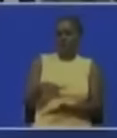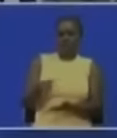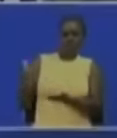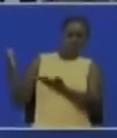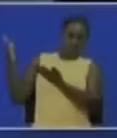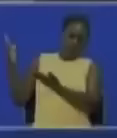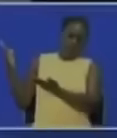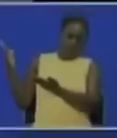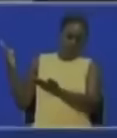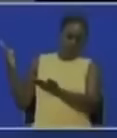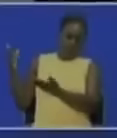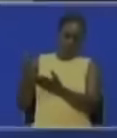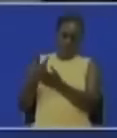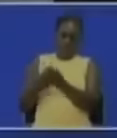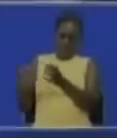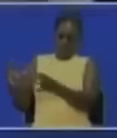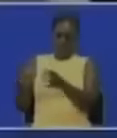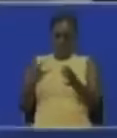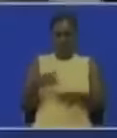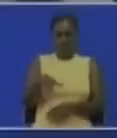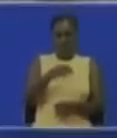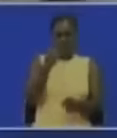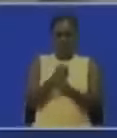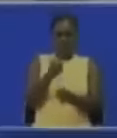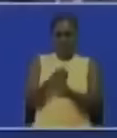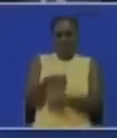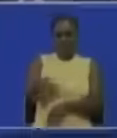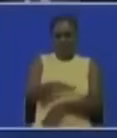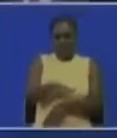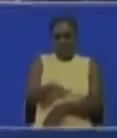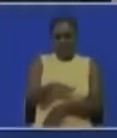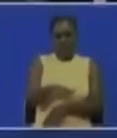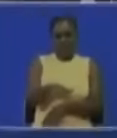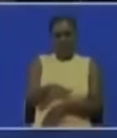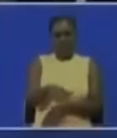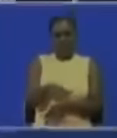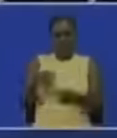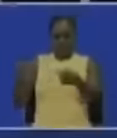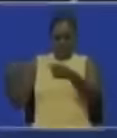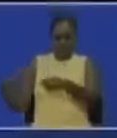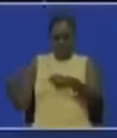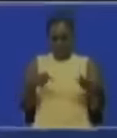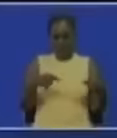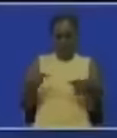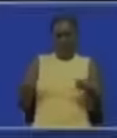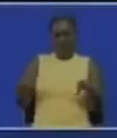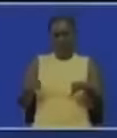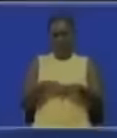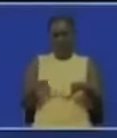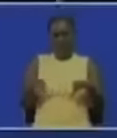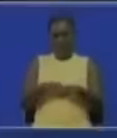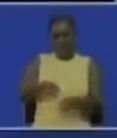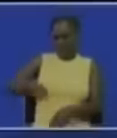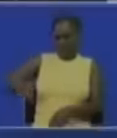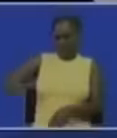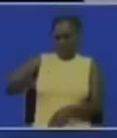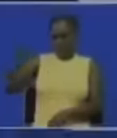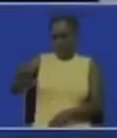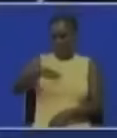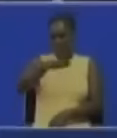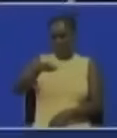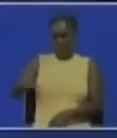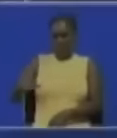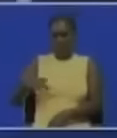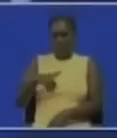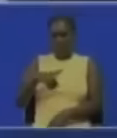both teams claim is their designated working space. The push and shove saw members of the County Assembly take their